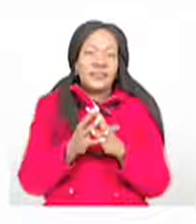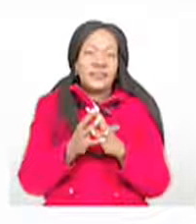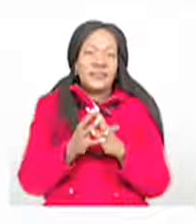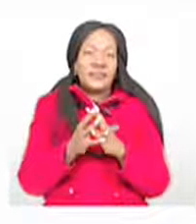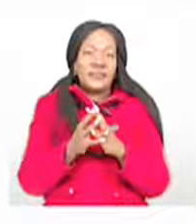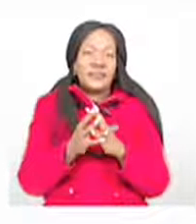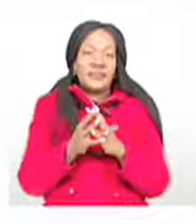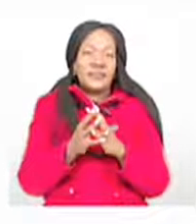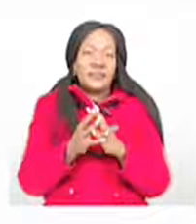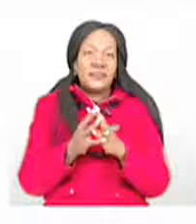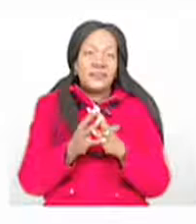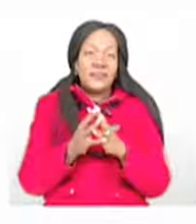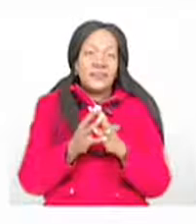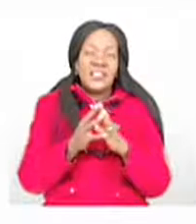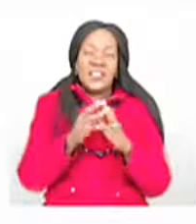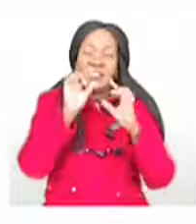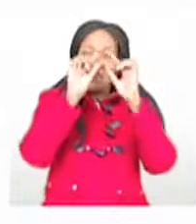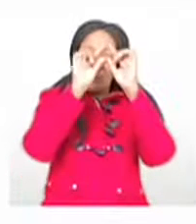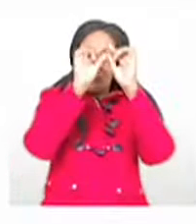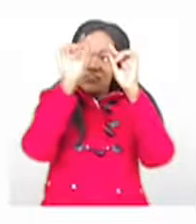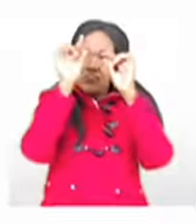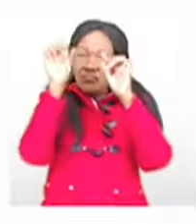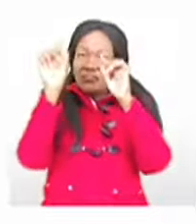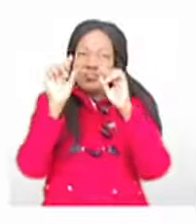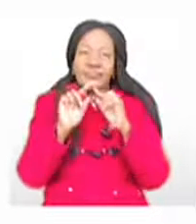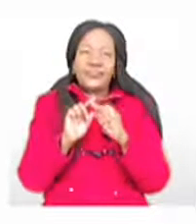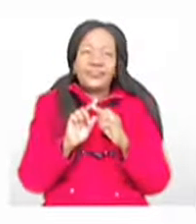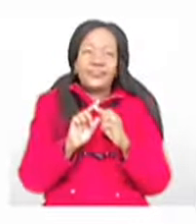of page 22.